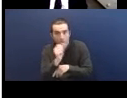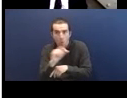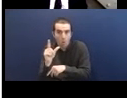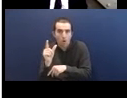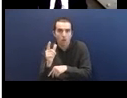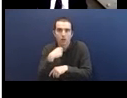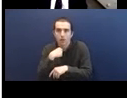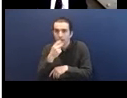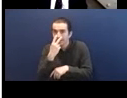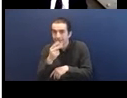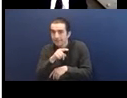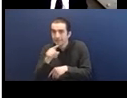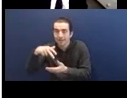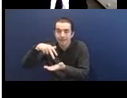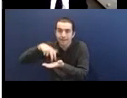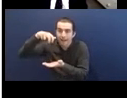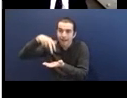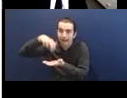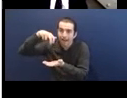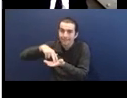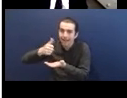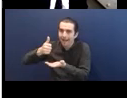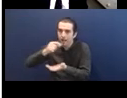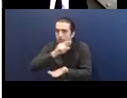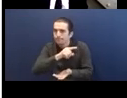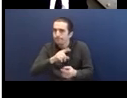Somebody else has said that, need accessibility improvements.